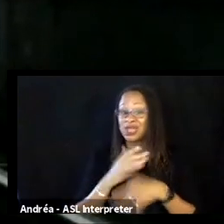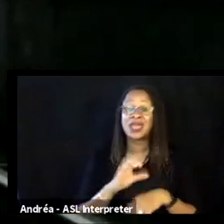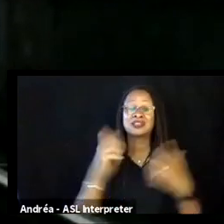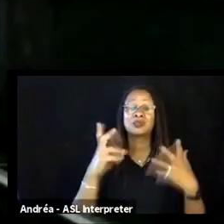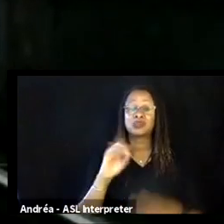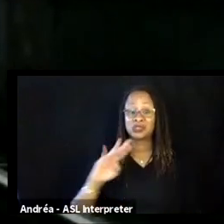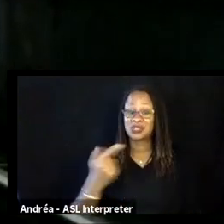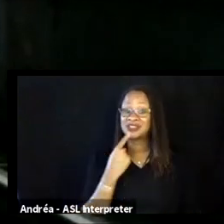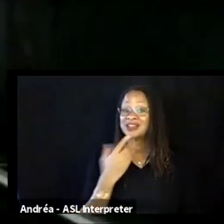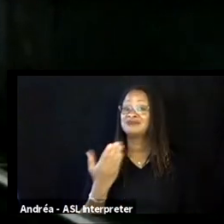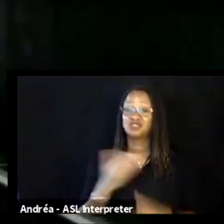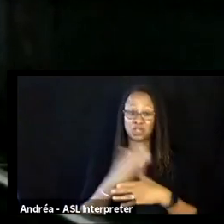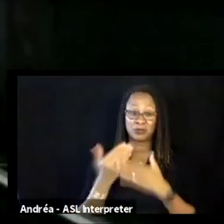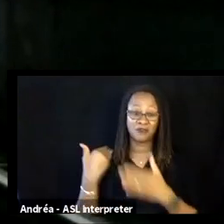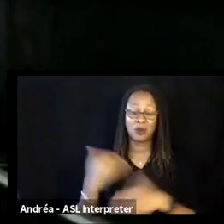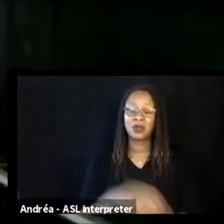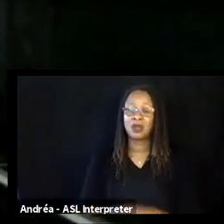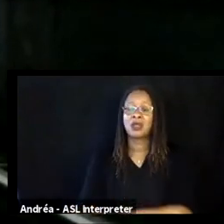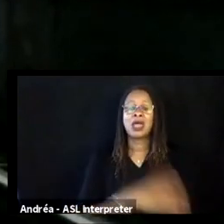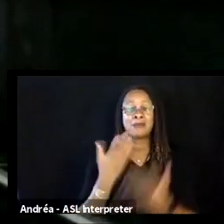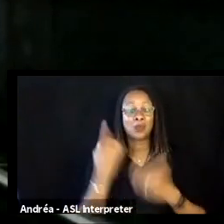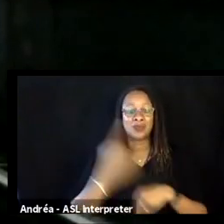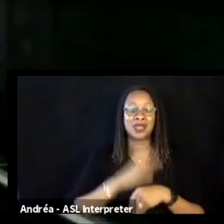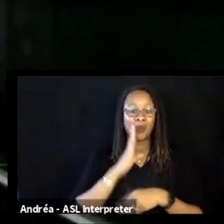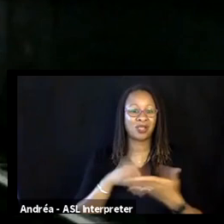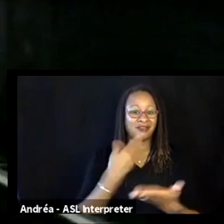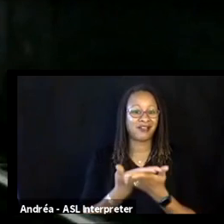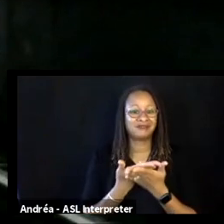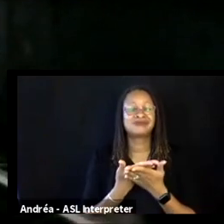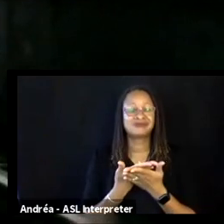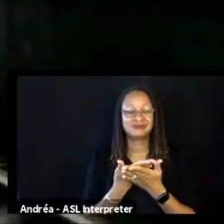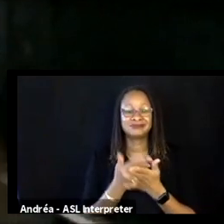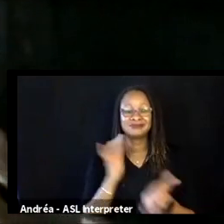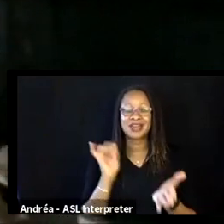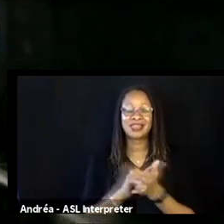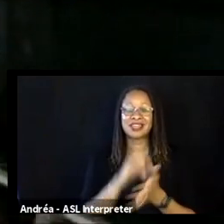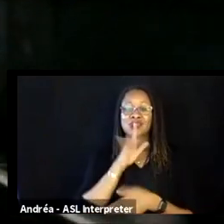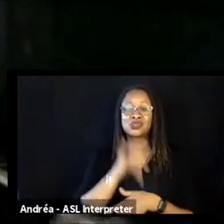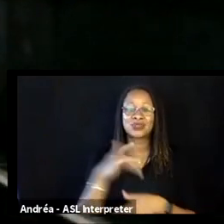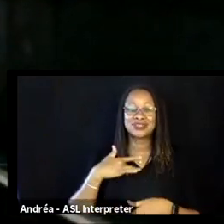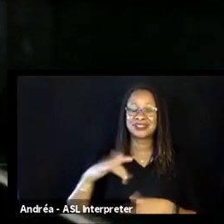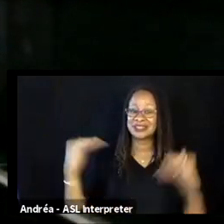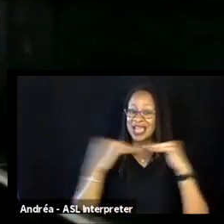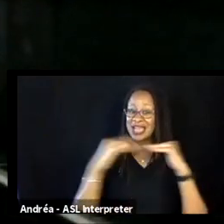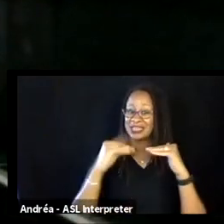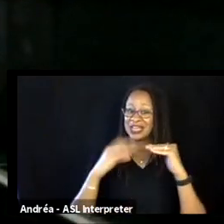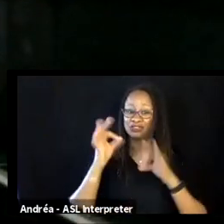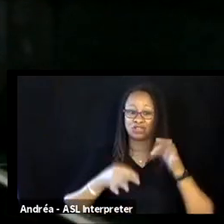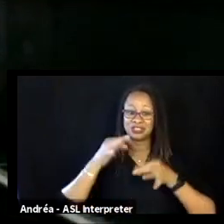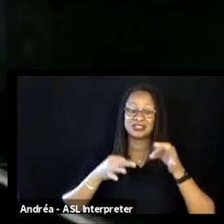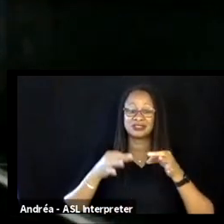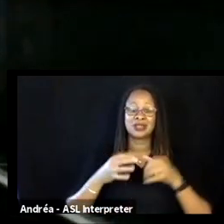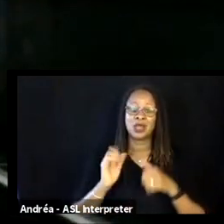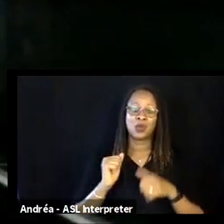well. But maybe one day we'll get there, and like that's that, you know, true like sense of equity and justice that I know that we're all